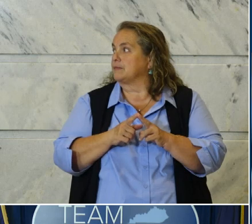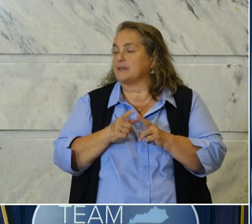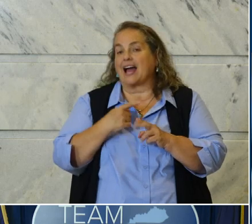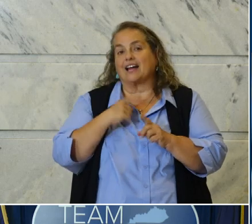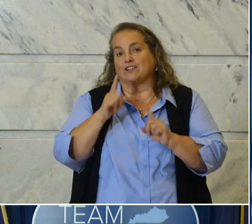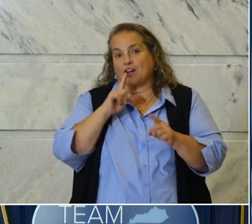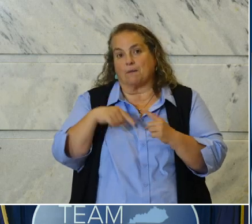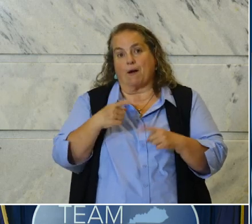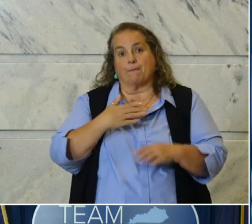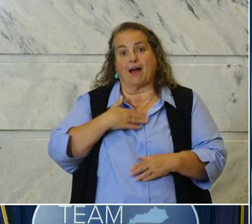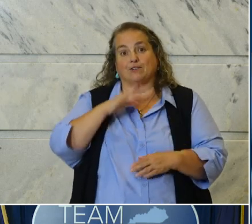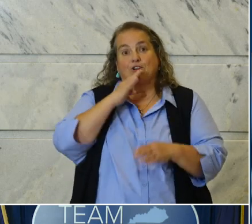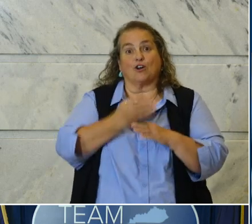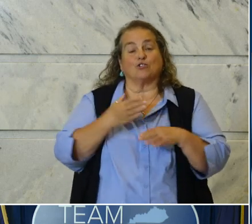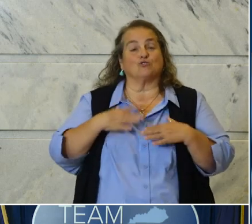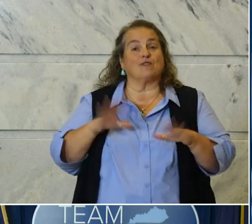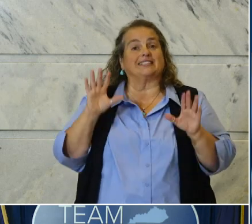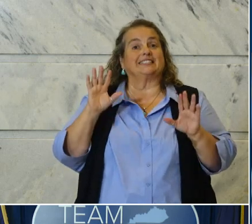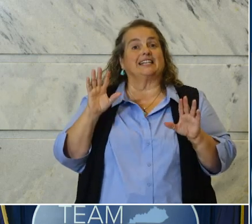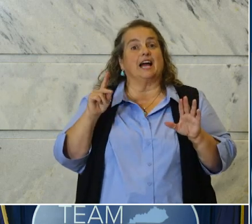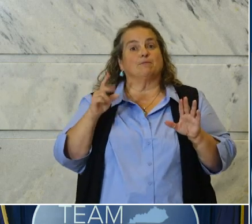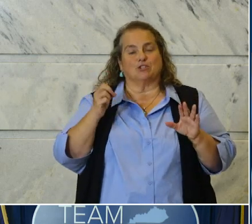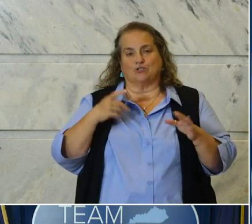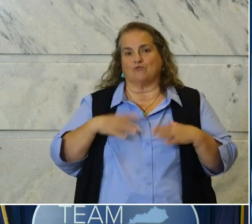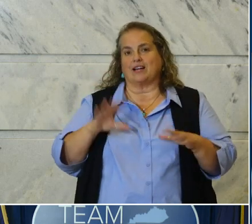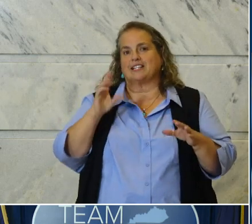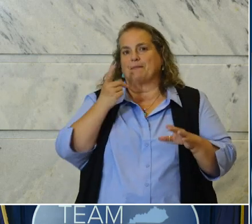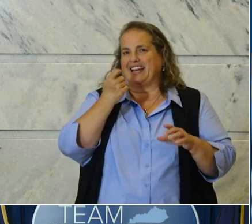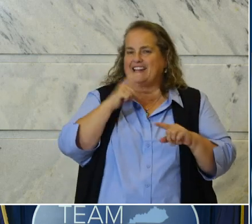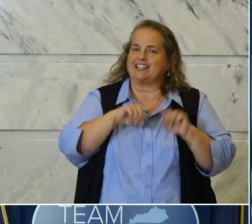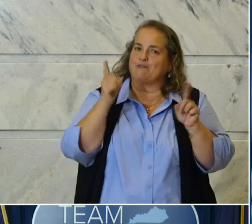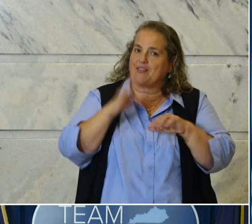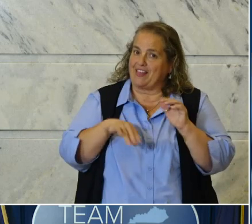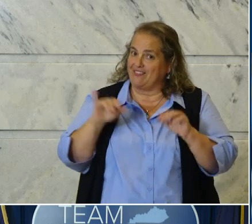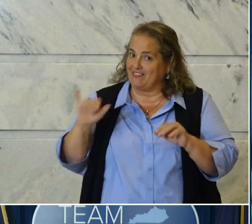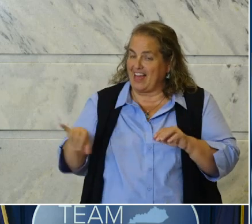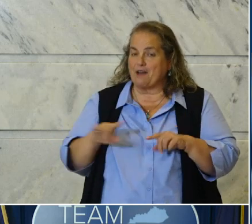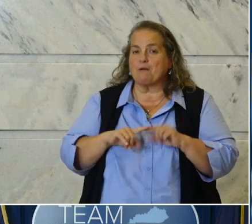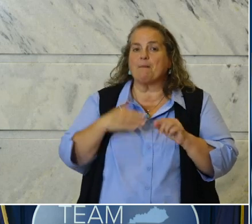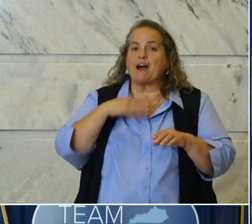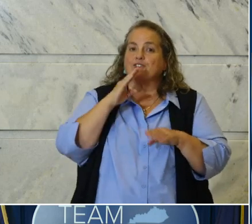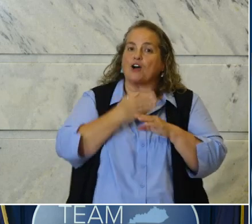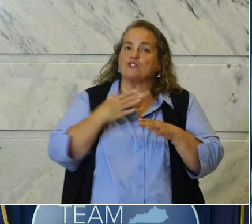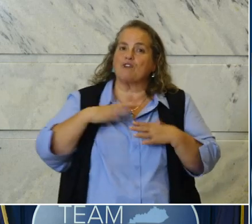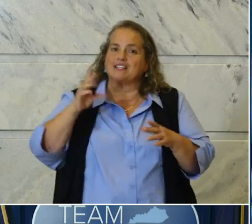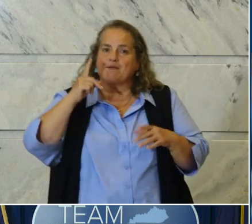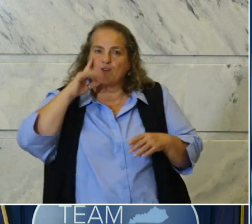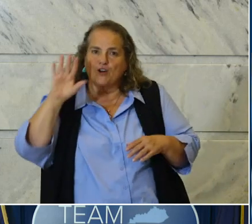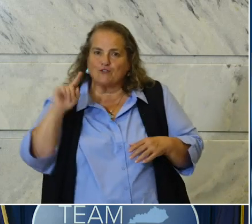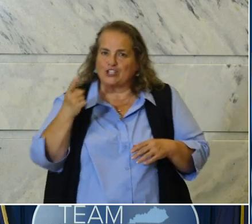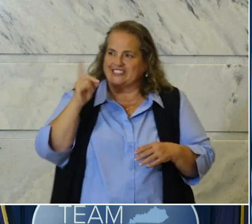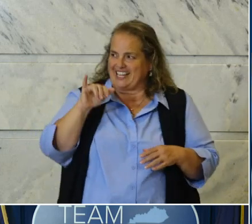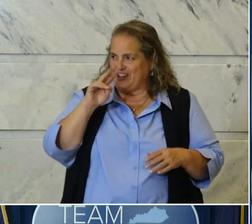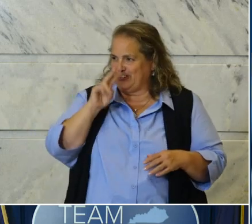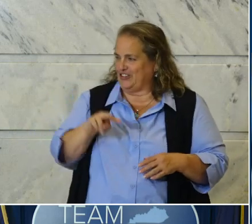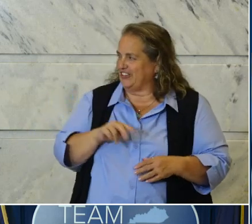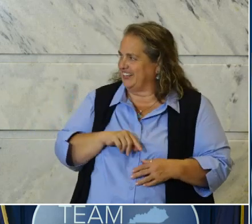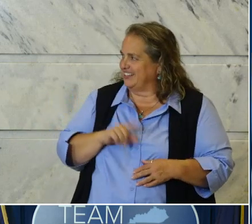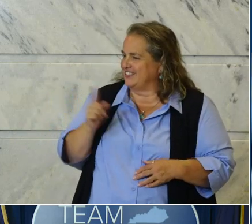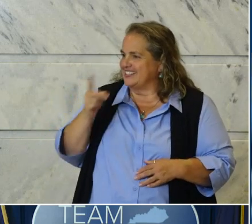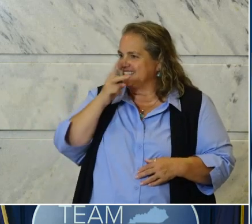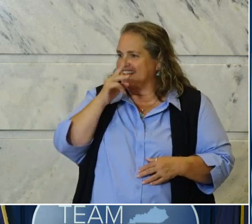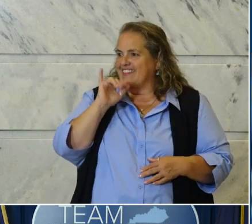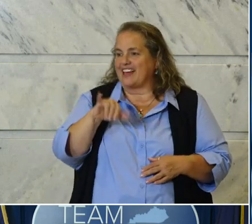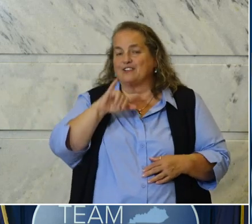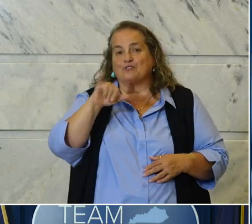about my daughter dressing up. She dressed up a little bit different than this for her first day today, but look at that. You see that